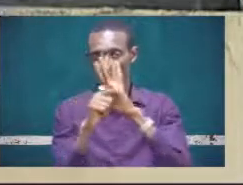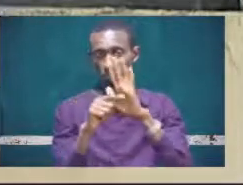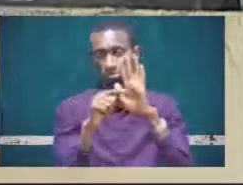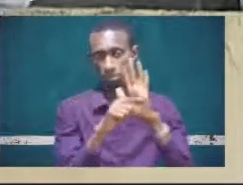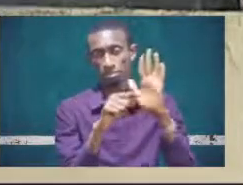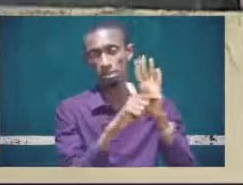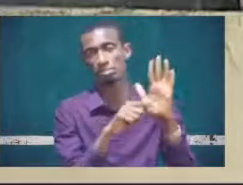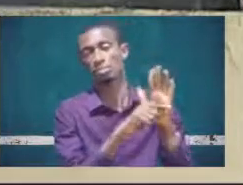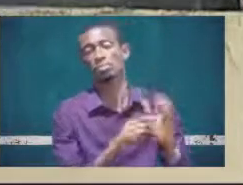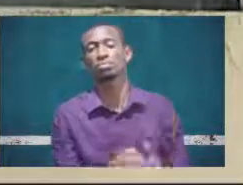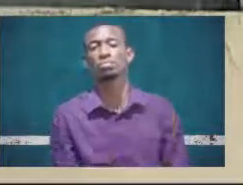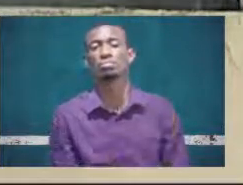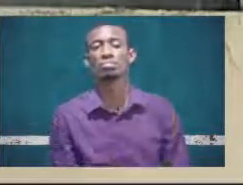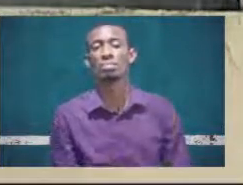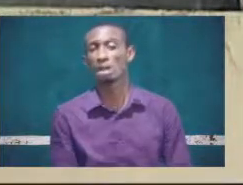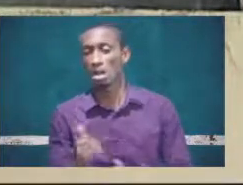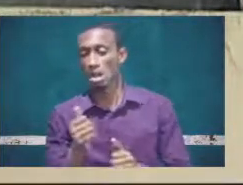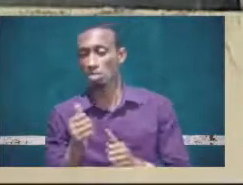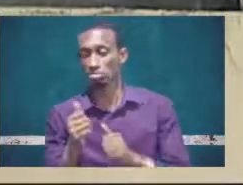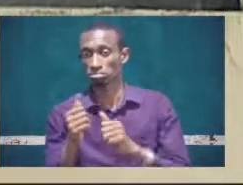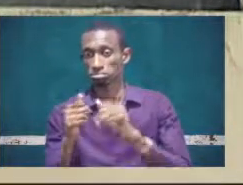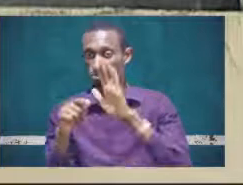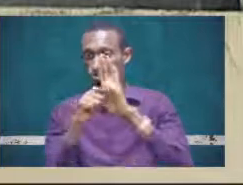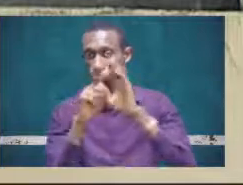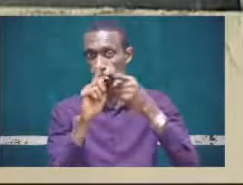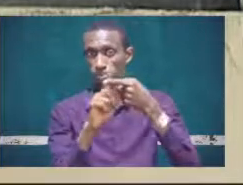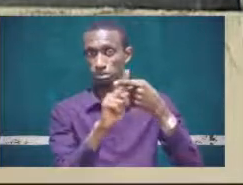otherwise it's positive.